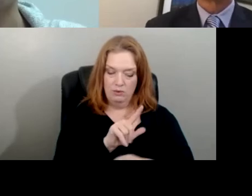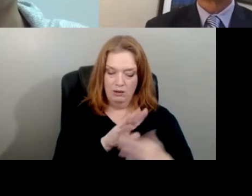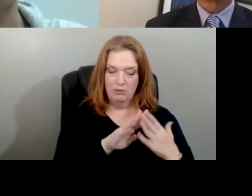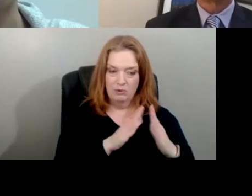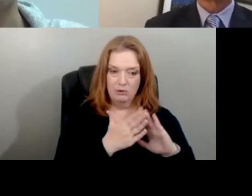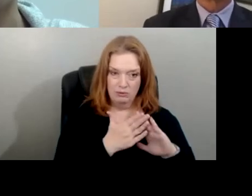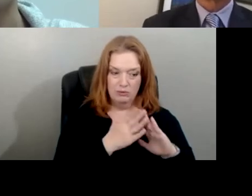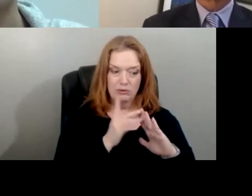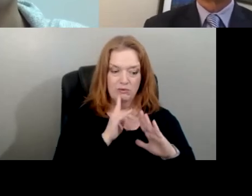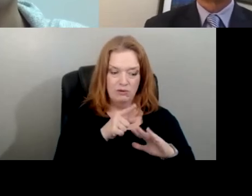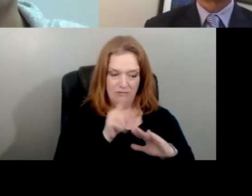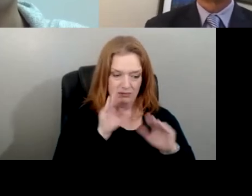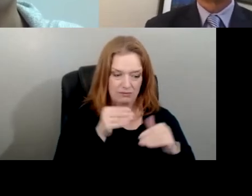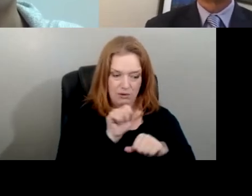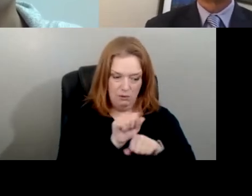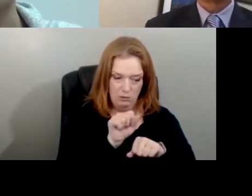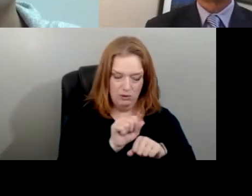on